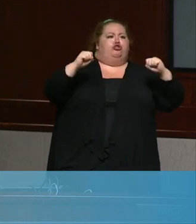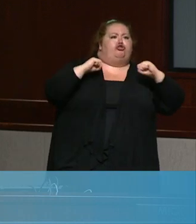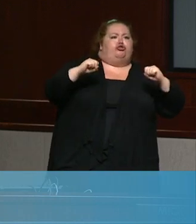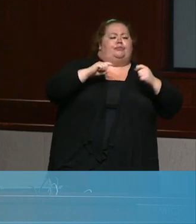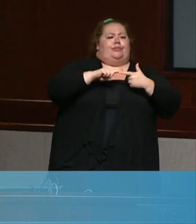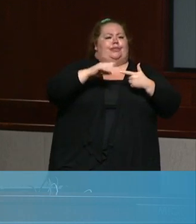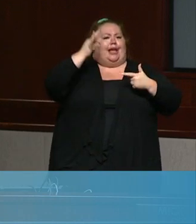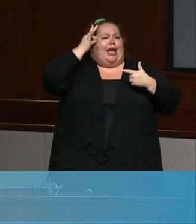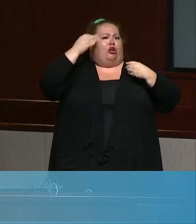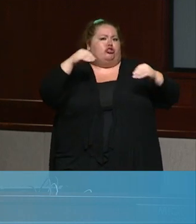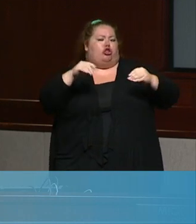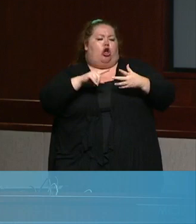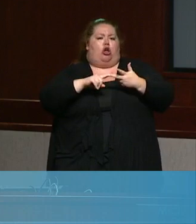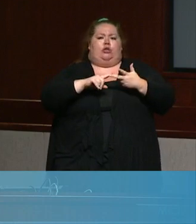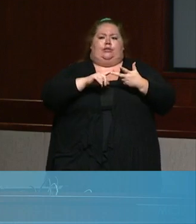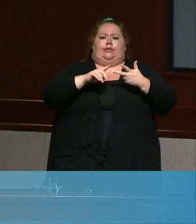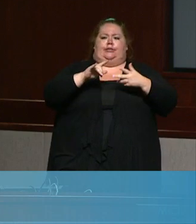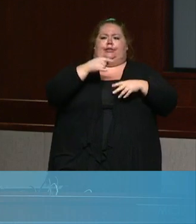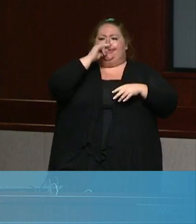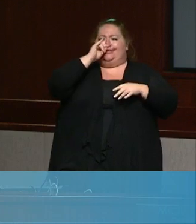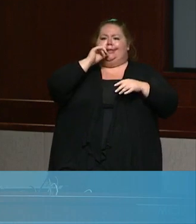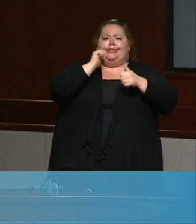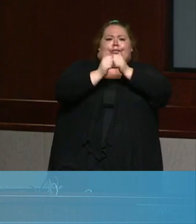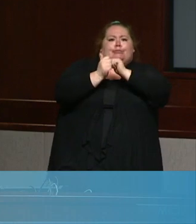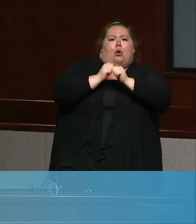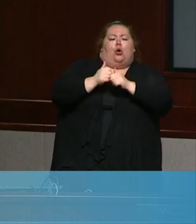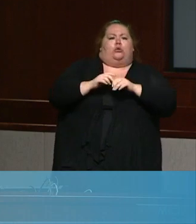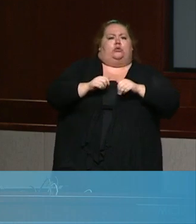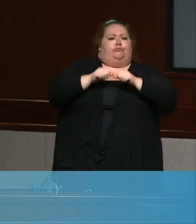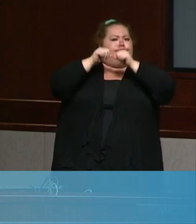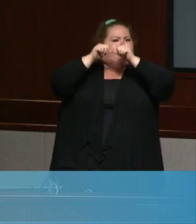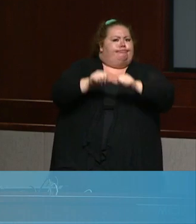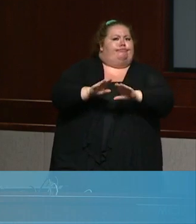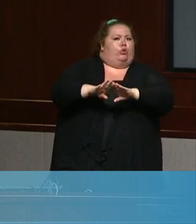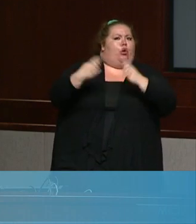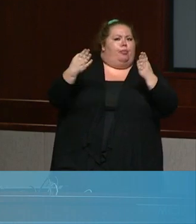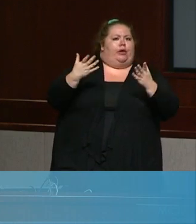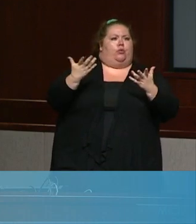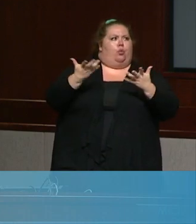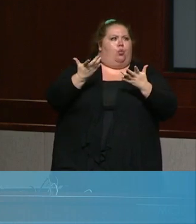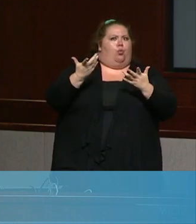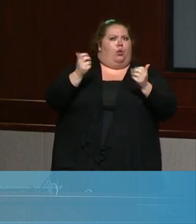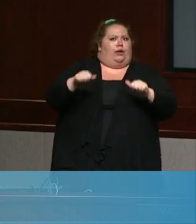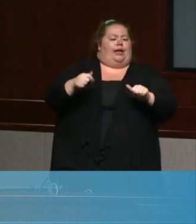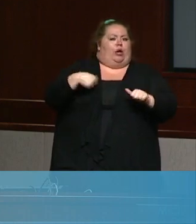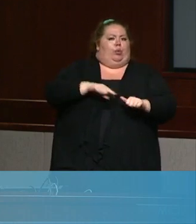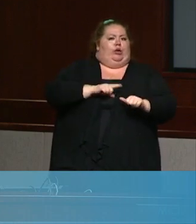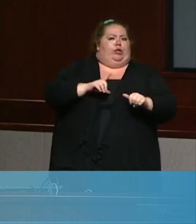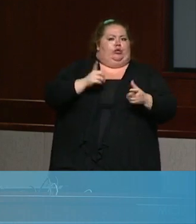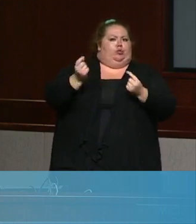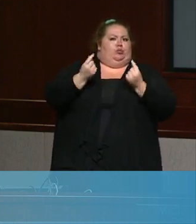continue to stay open in defiance of the governor's order. What's more action?